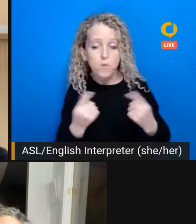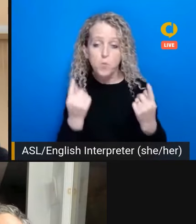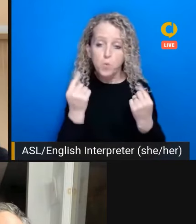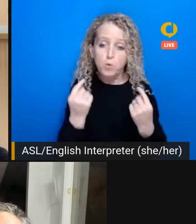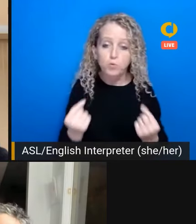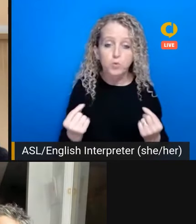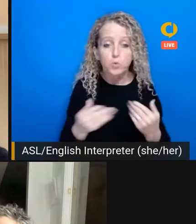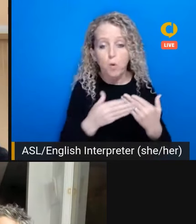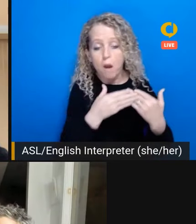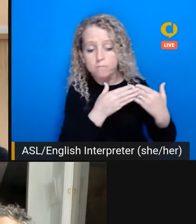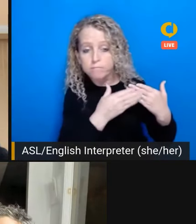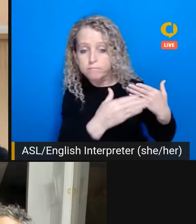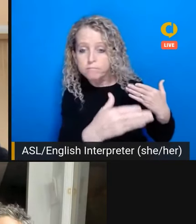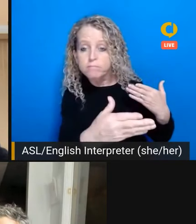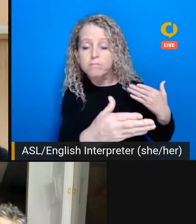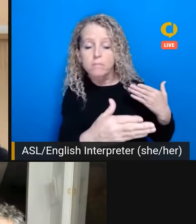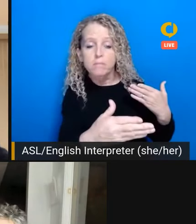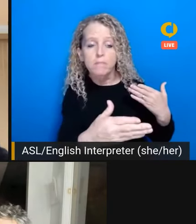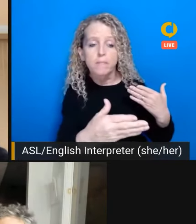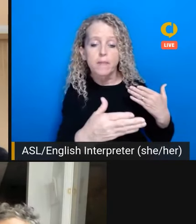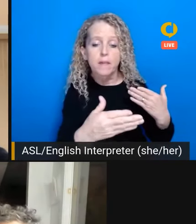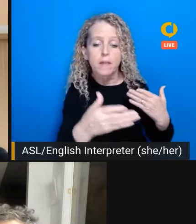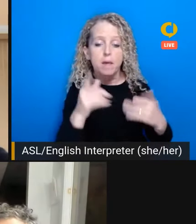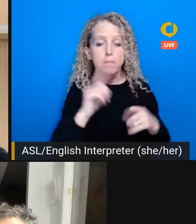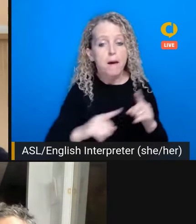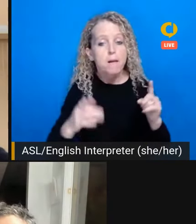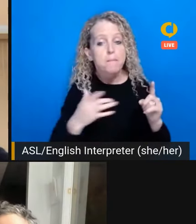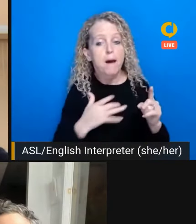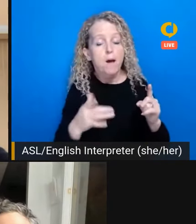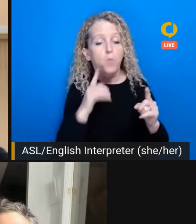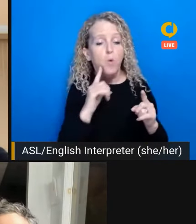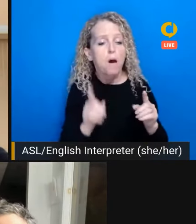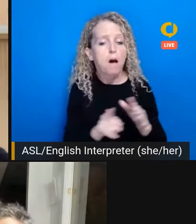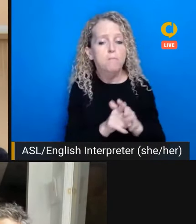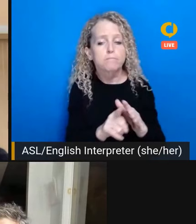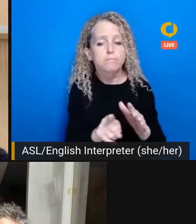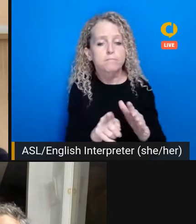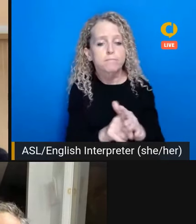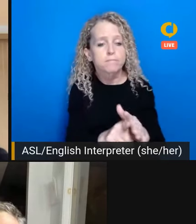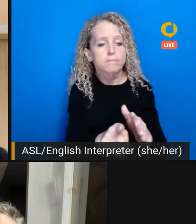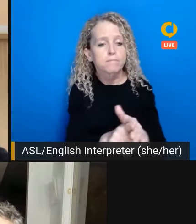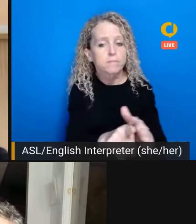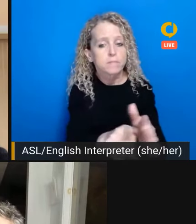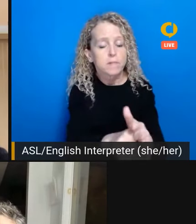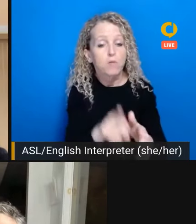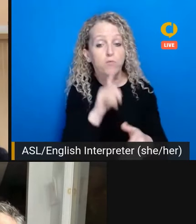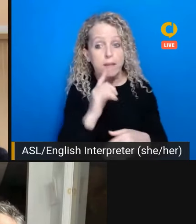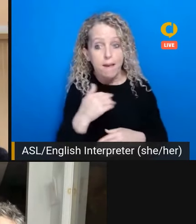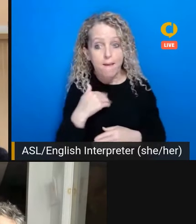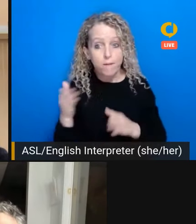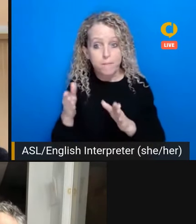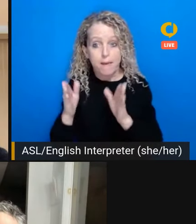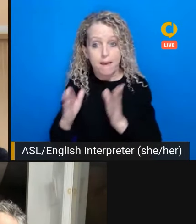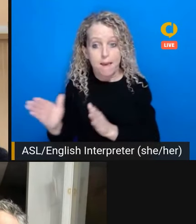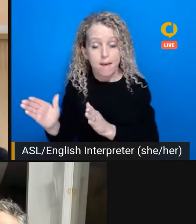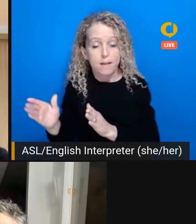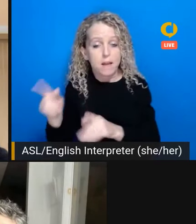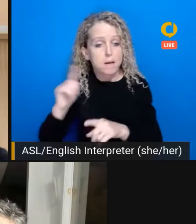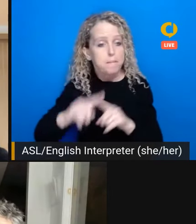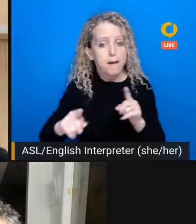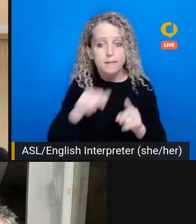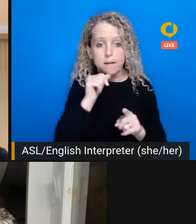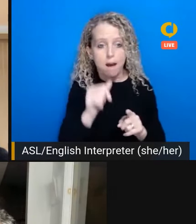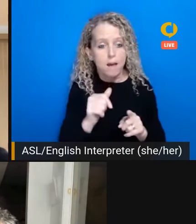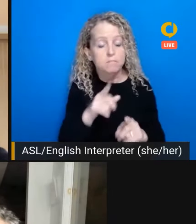kind of emergent. They're not, you might have a plan, but it's a resource. It's not a prescription in terms of how to live your